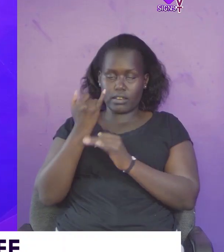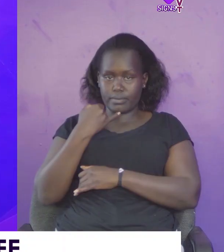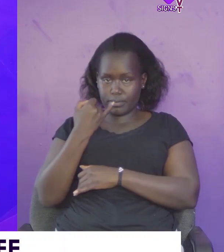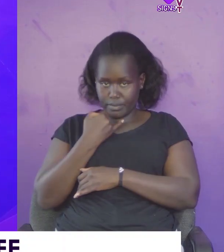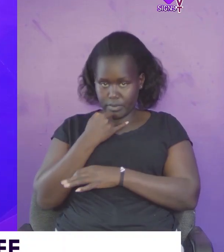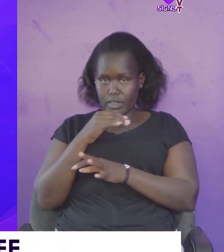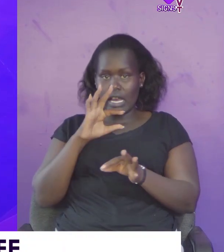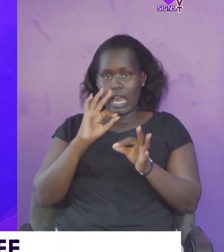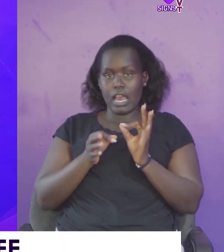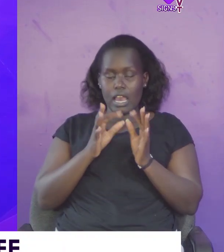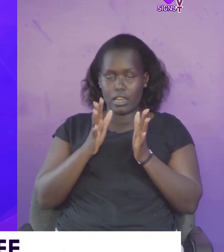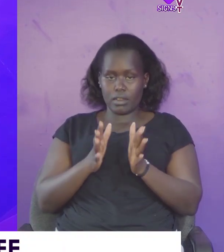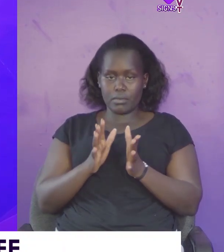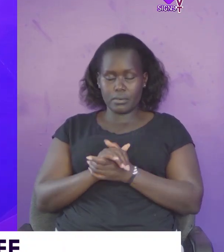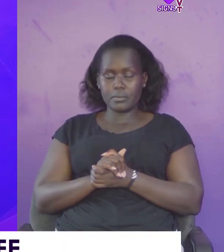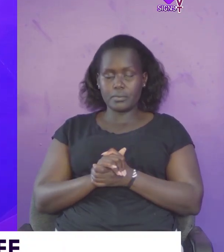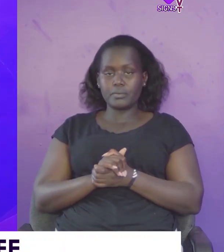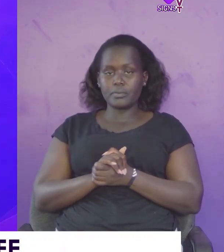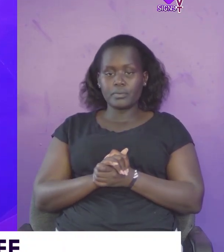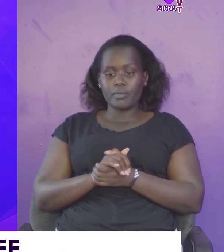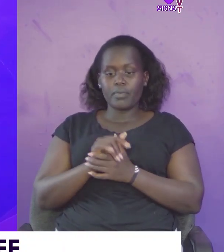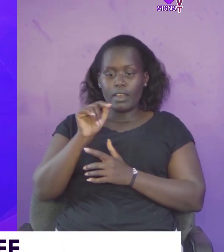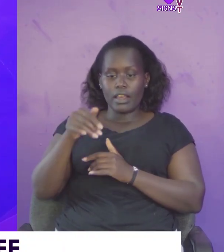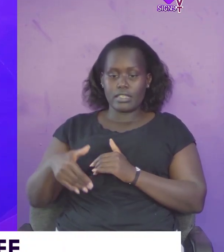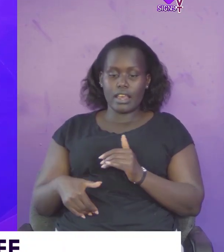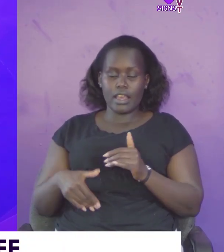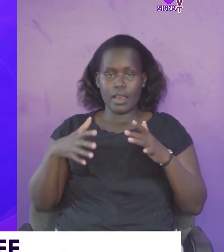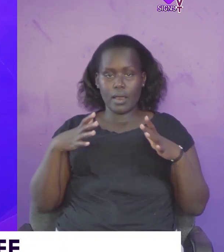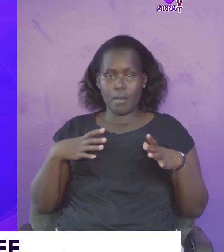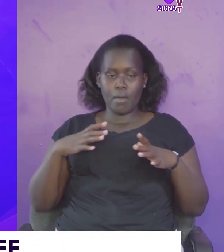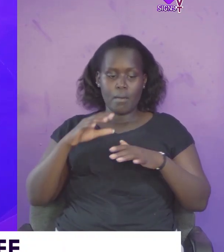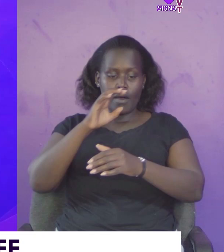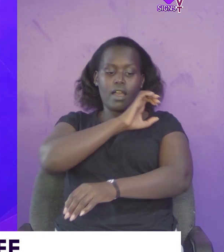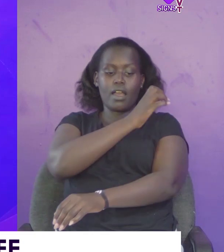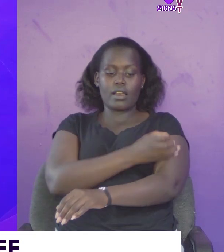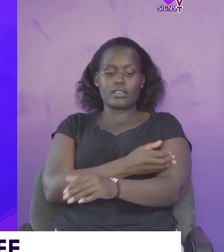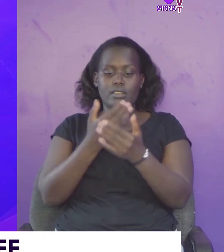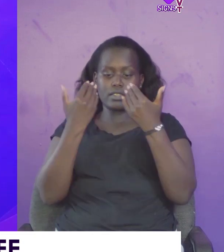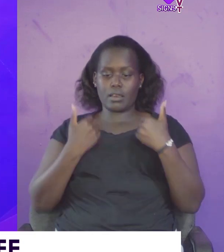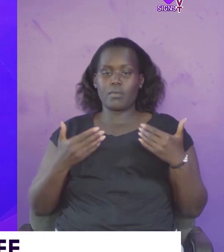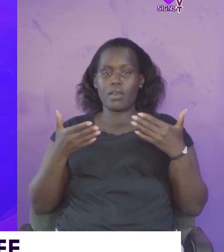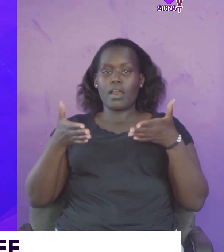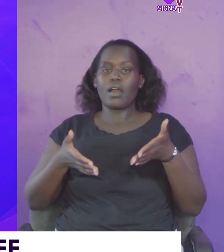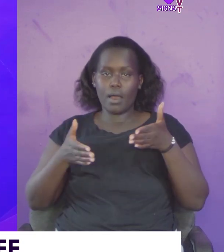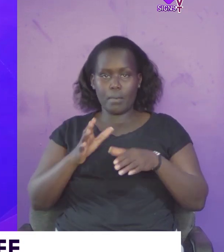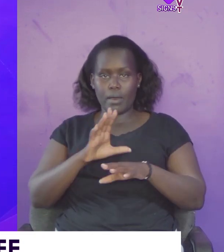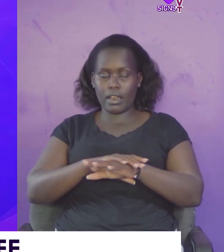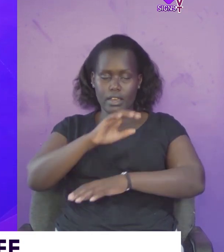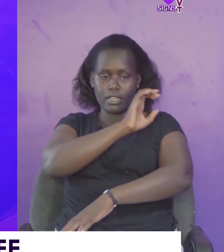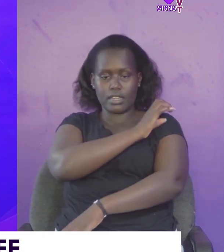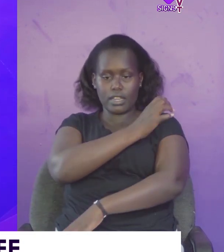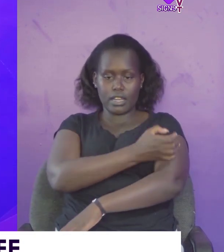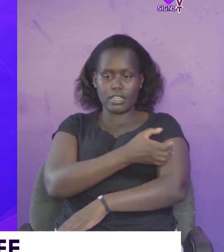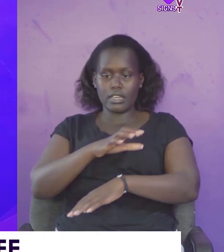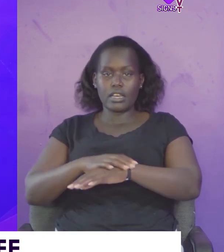the sign language interpreter. These young people are just energizing me in studio. So get the energy, get